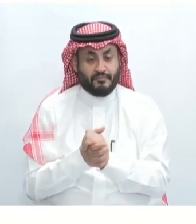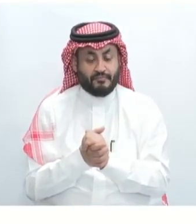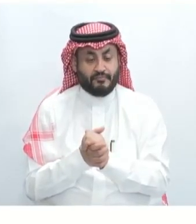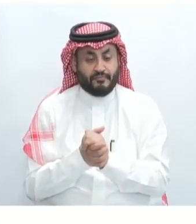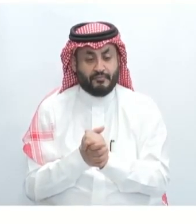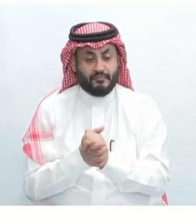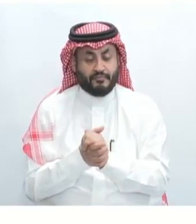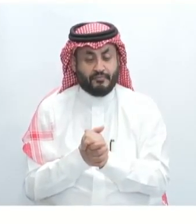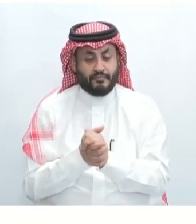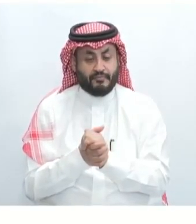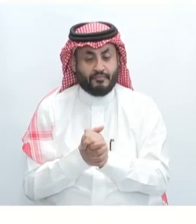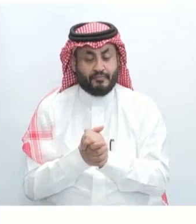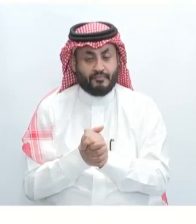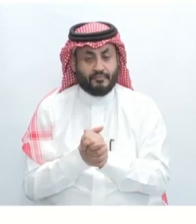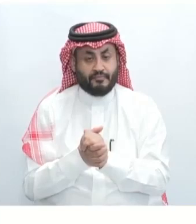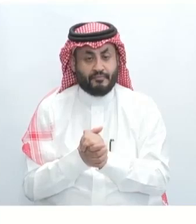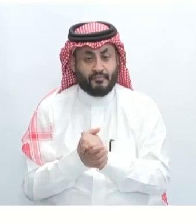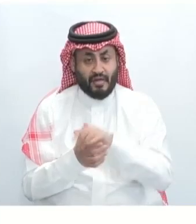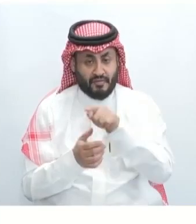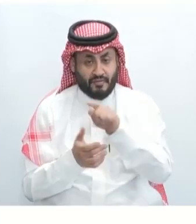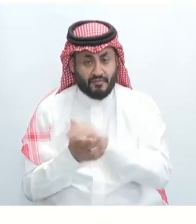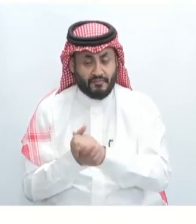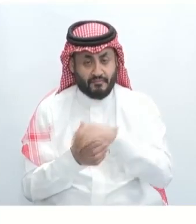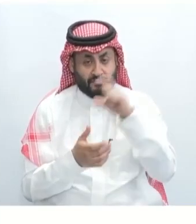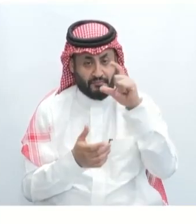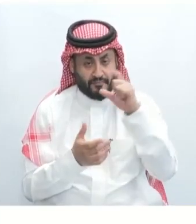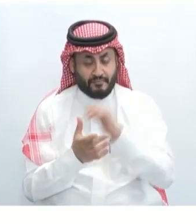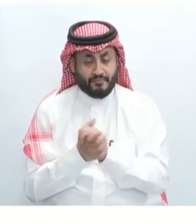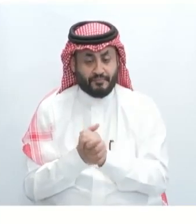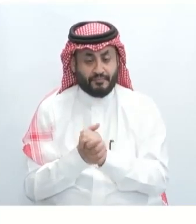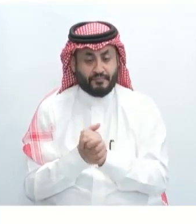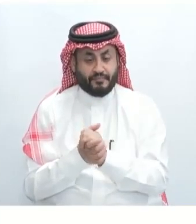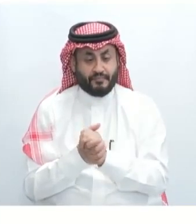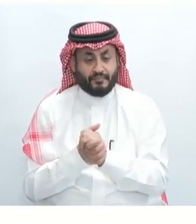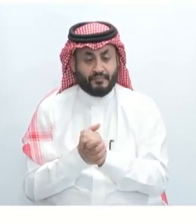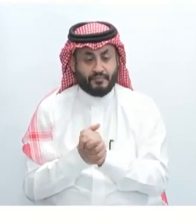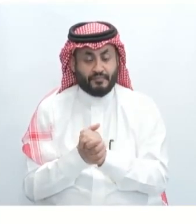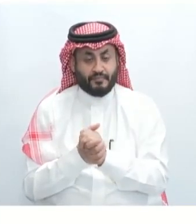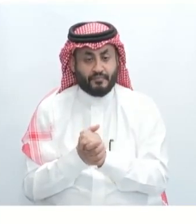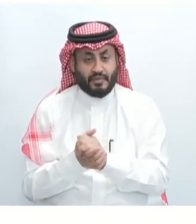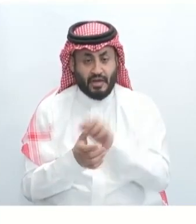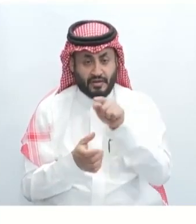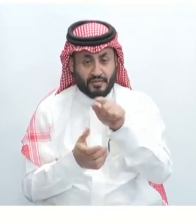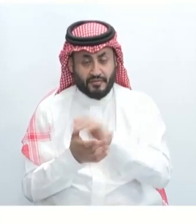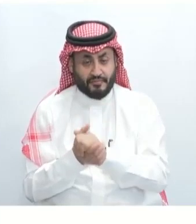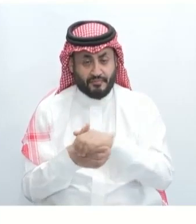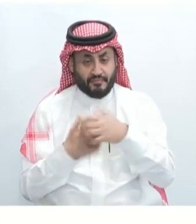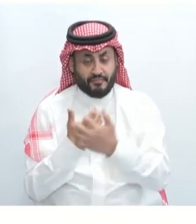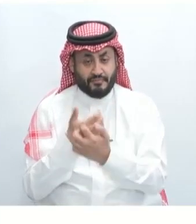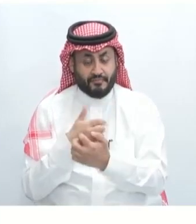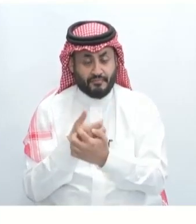Are they yellow? Are they blue? Are